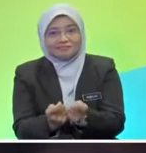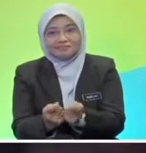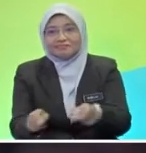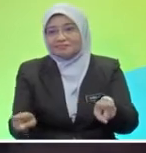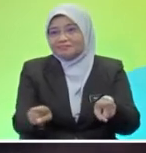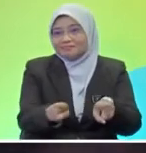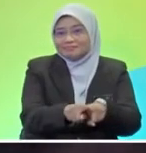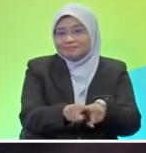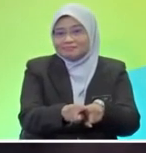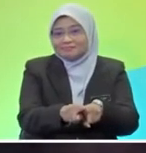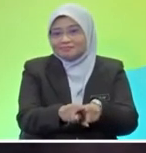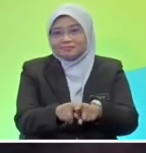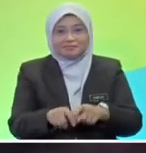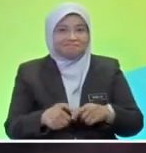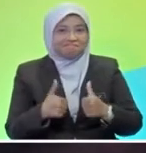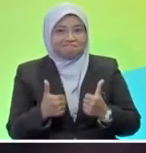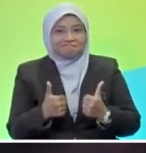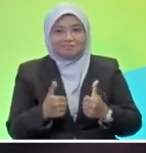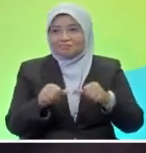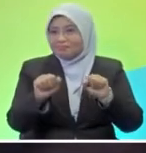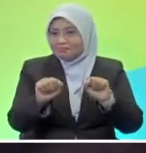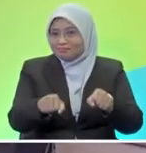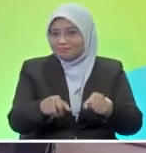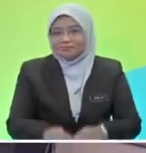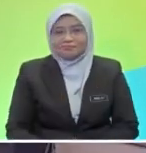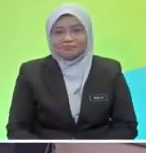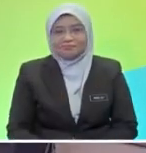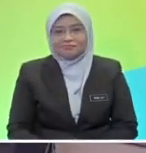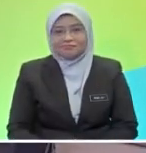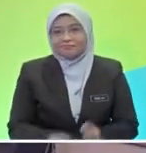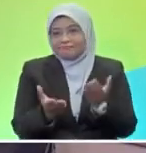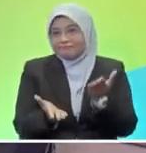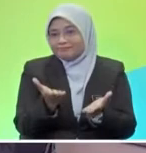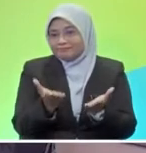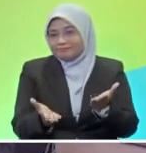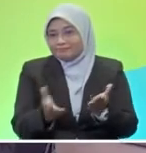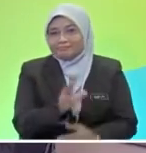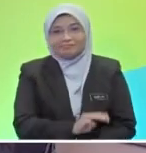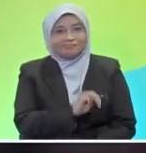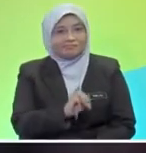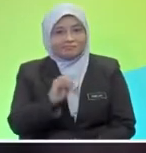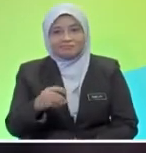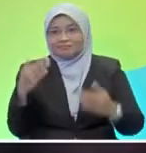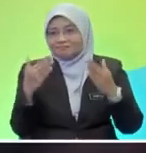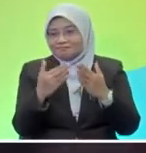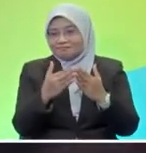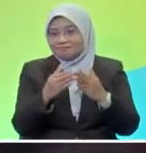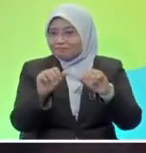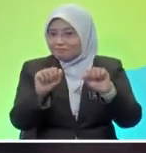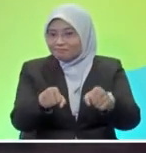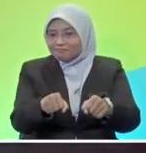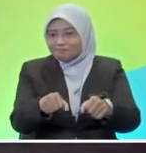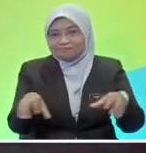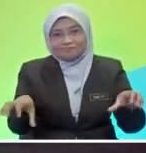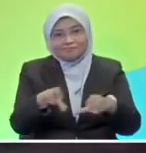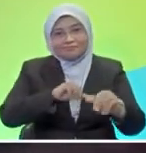Okay, very good. So, Shafiqah, I think children at home also, they could jump just like you, okay? Uh-huh. Let's do the